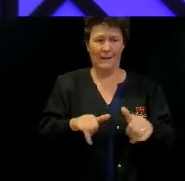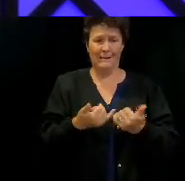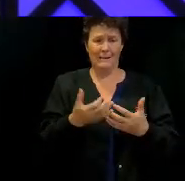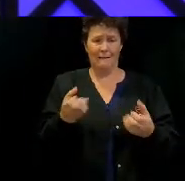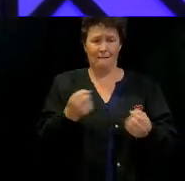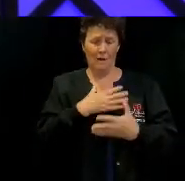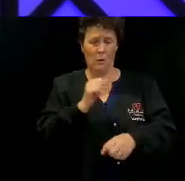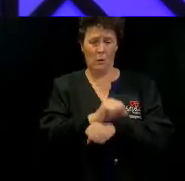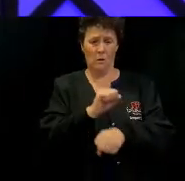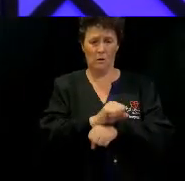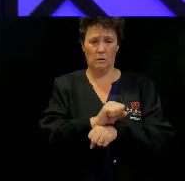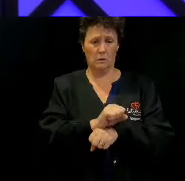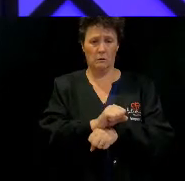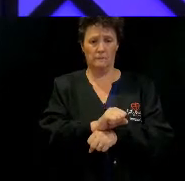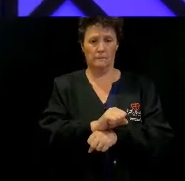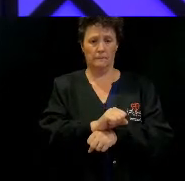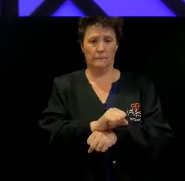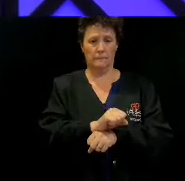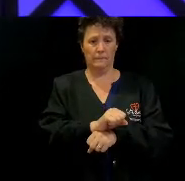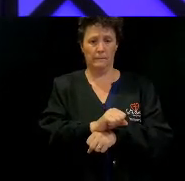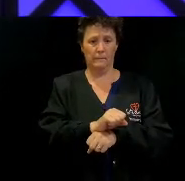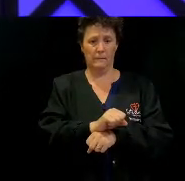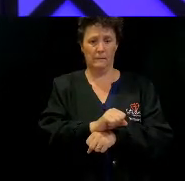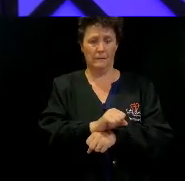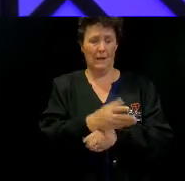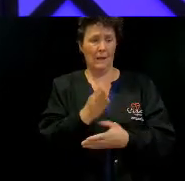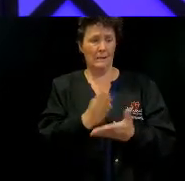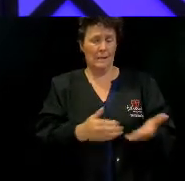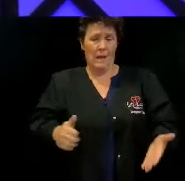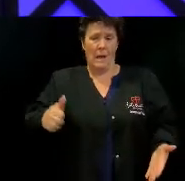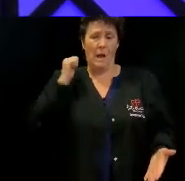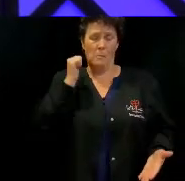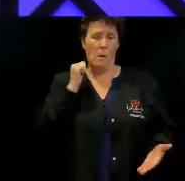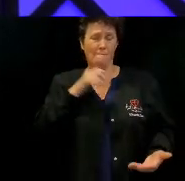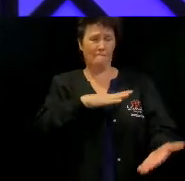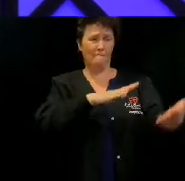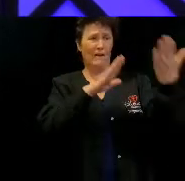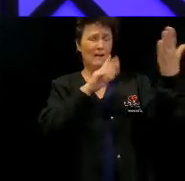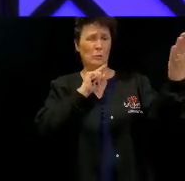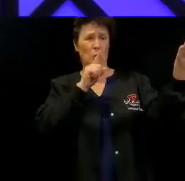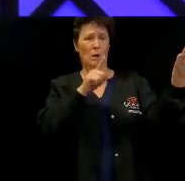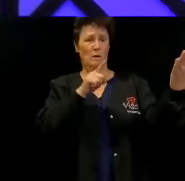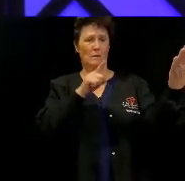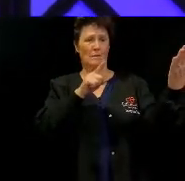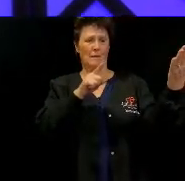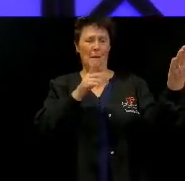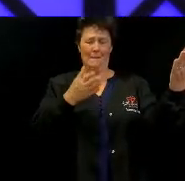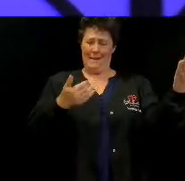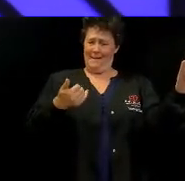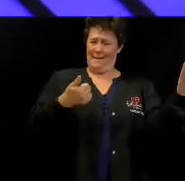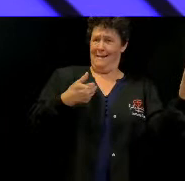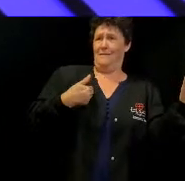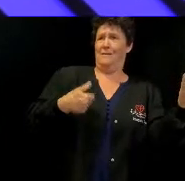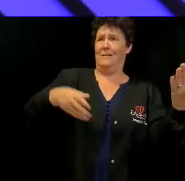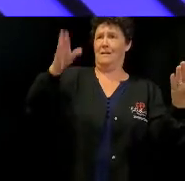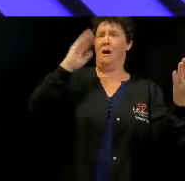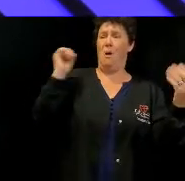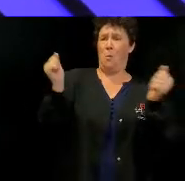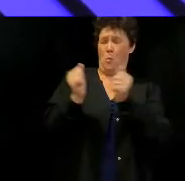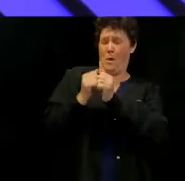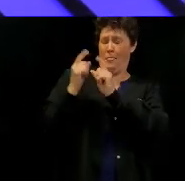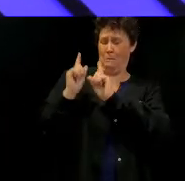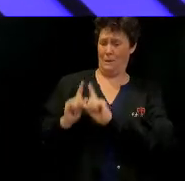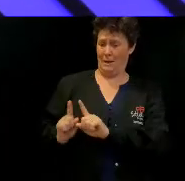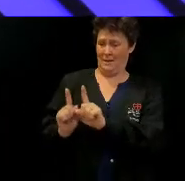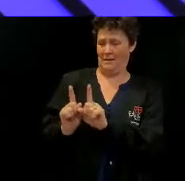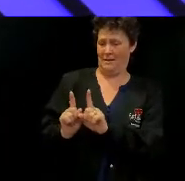But you're not. It's only don't face reality. I'm facing reality, but I got God on my side. So this is where I'm ending. Listen to me now.